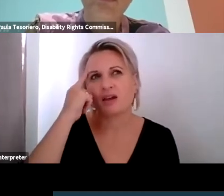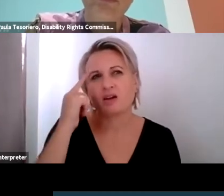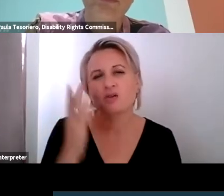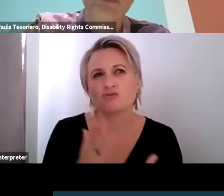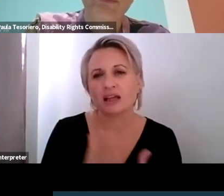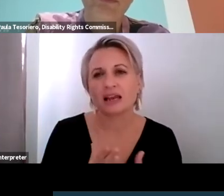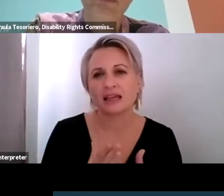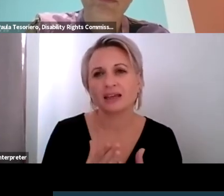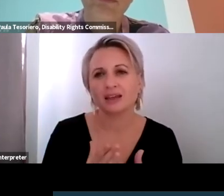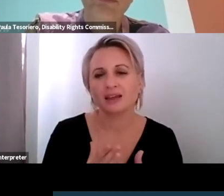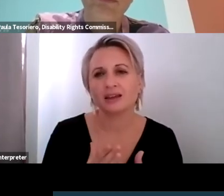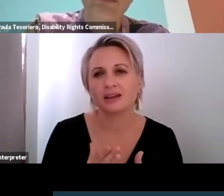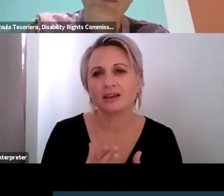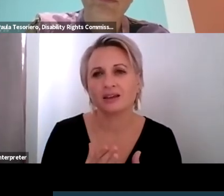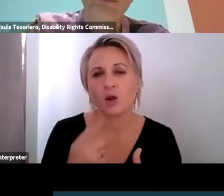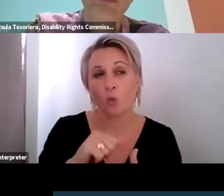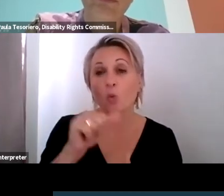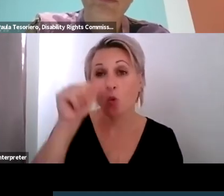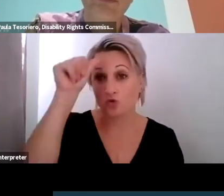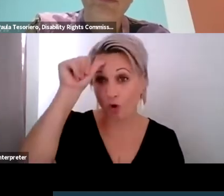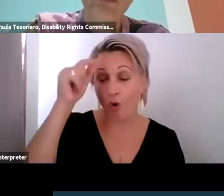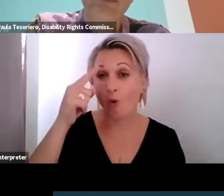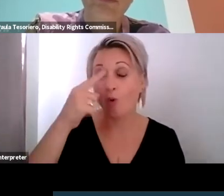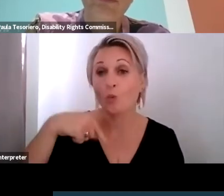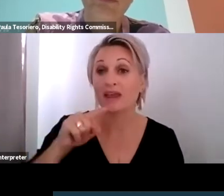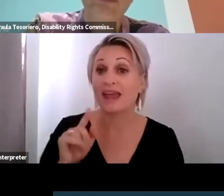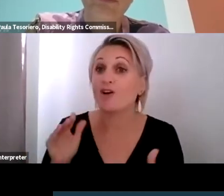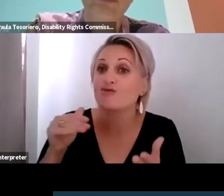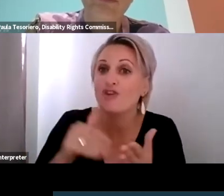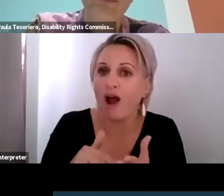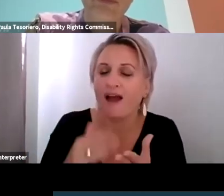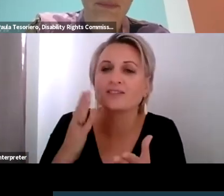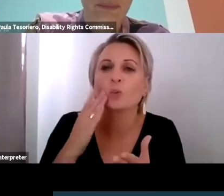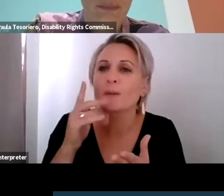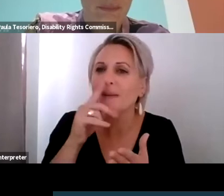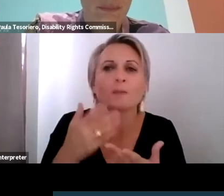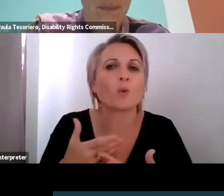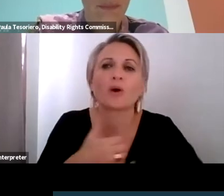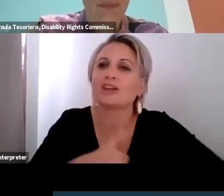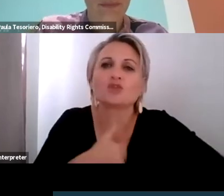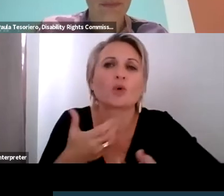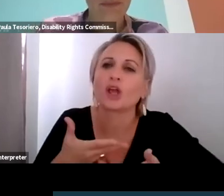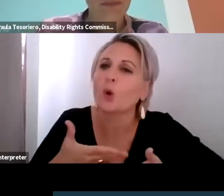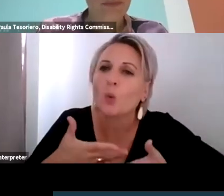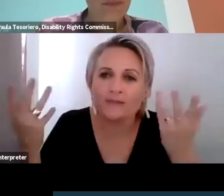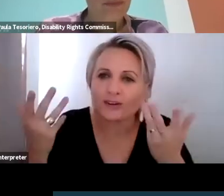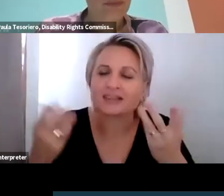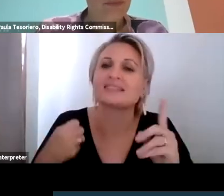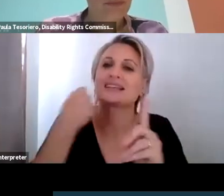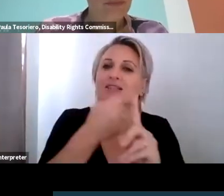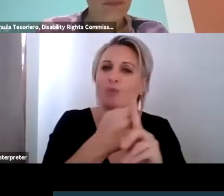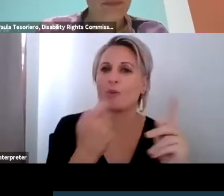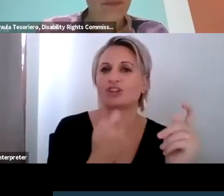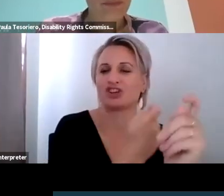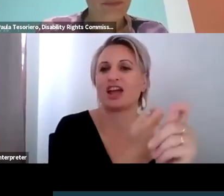sign of maturity will be when people really enjoy whoever it is that is championing change and